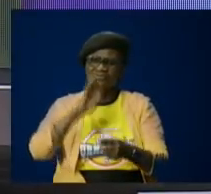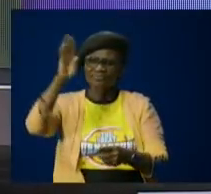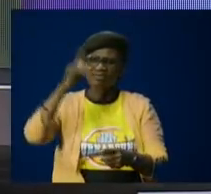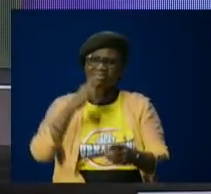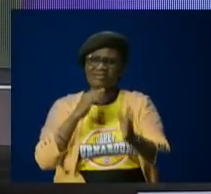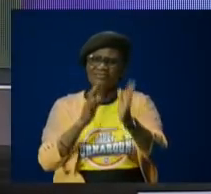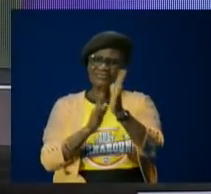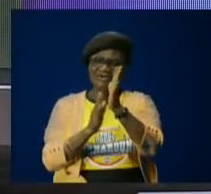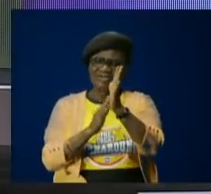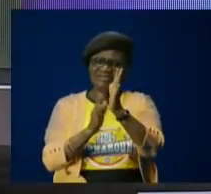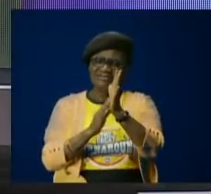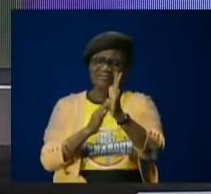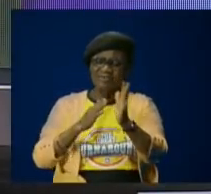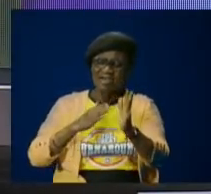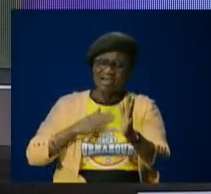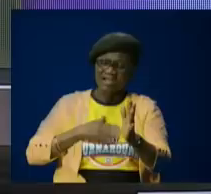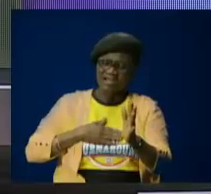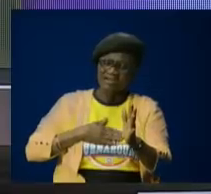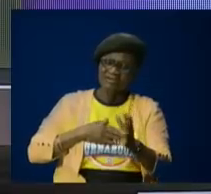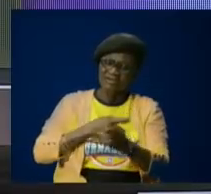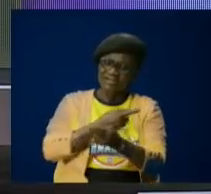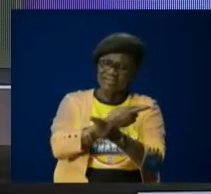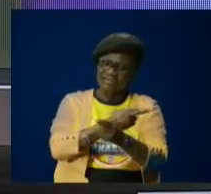praised, my